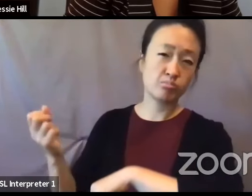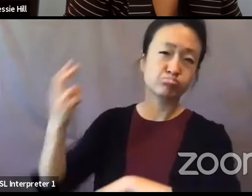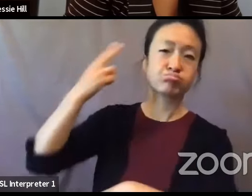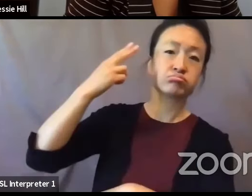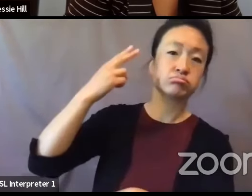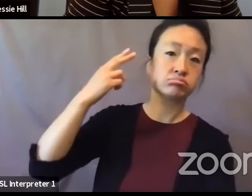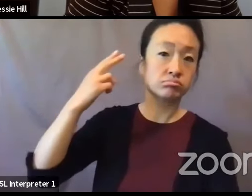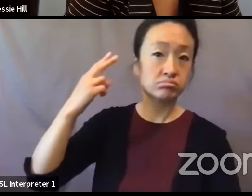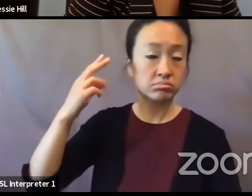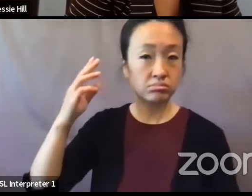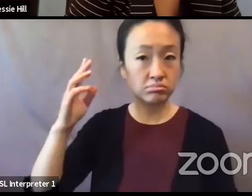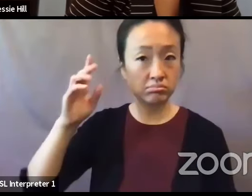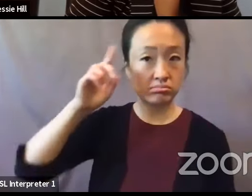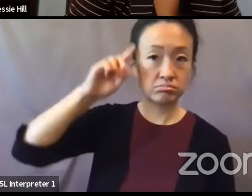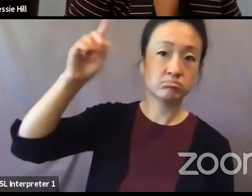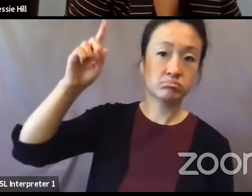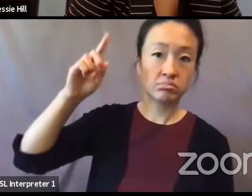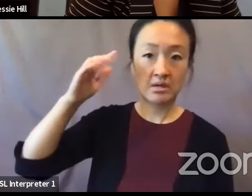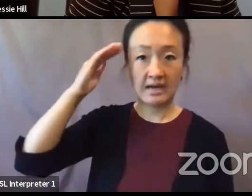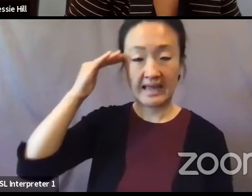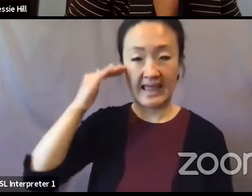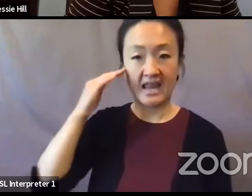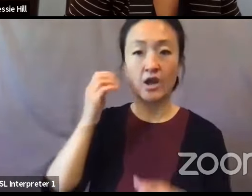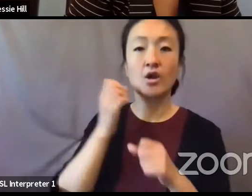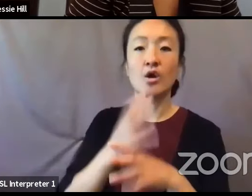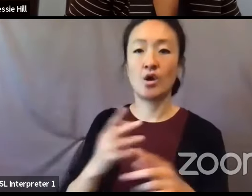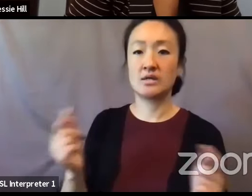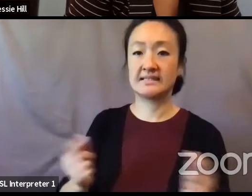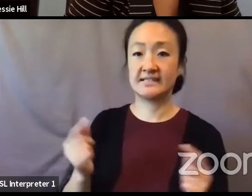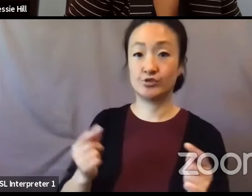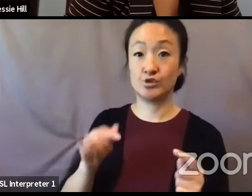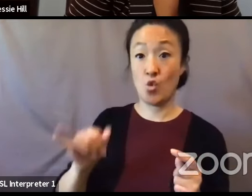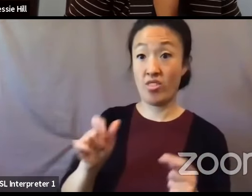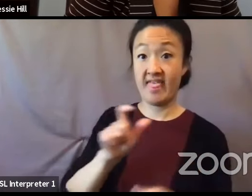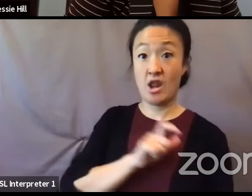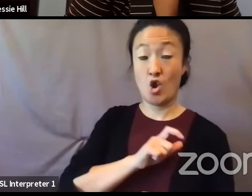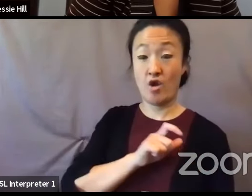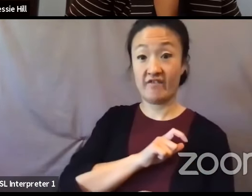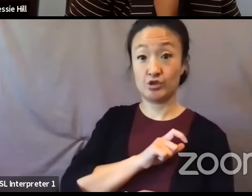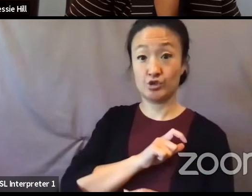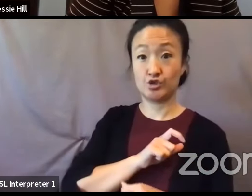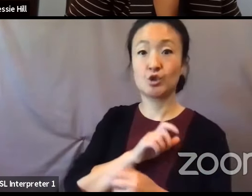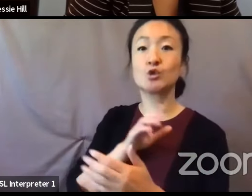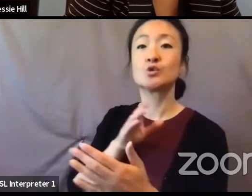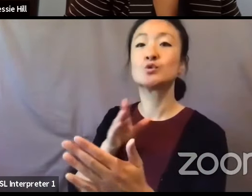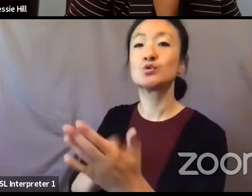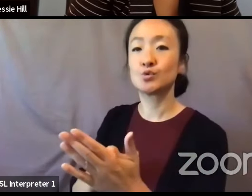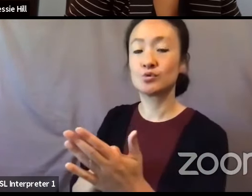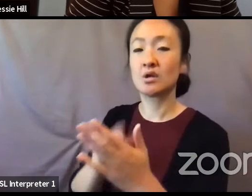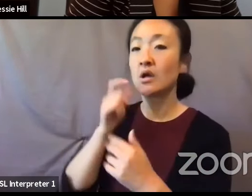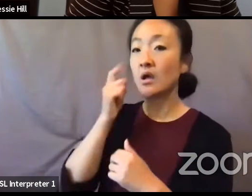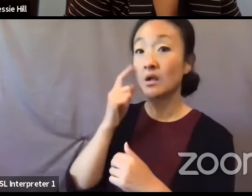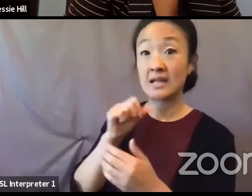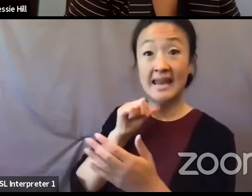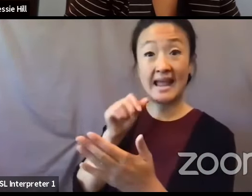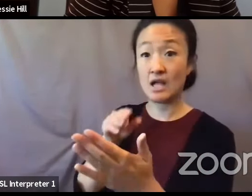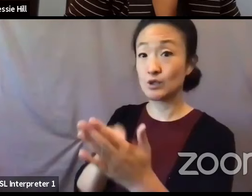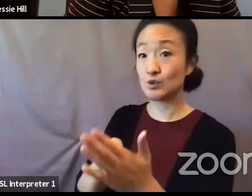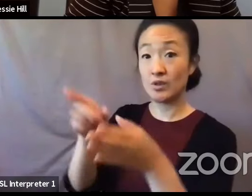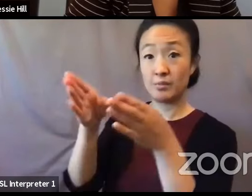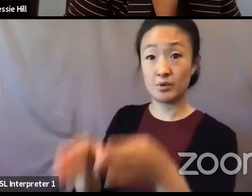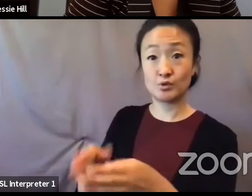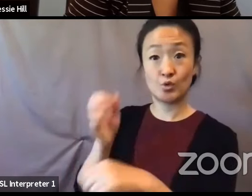head and caused an injury. And so that police officer sued, but he didn't sue the rock thrower.